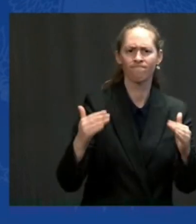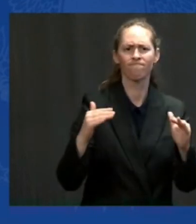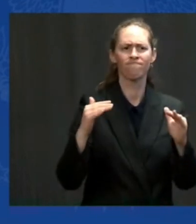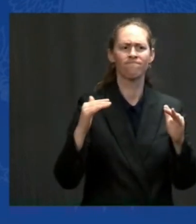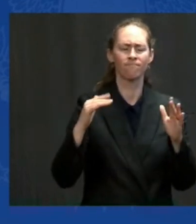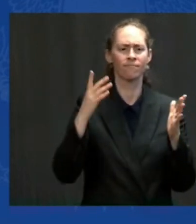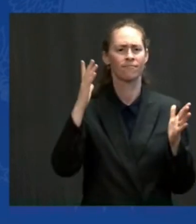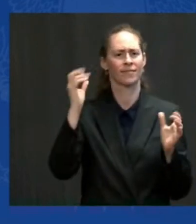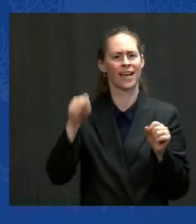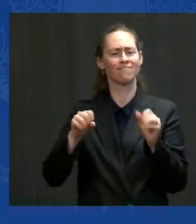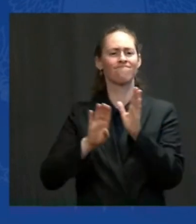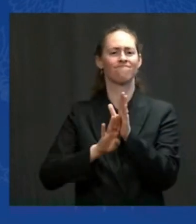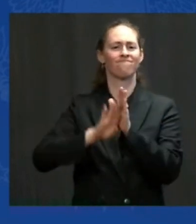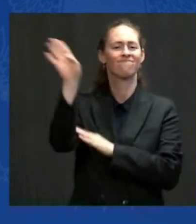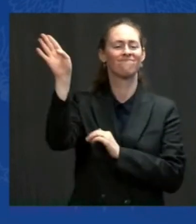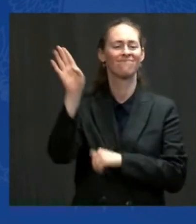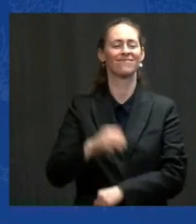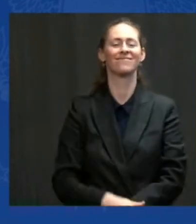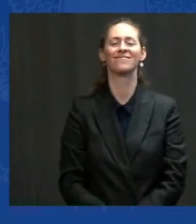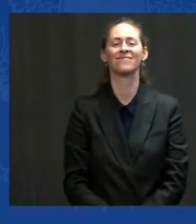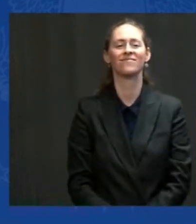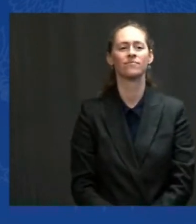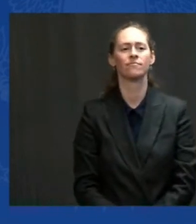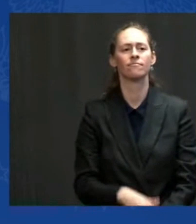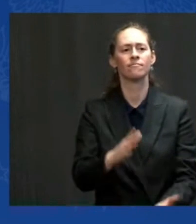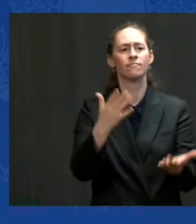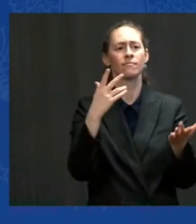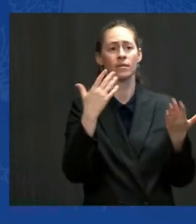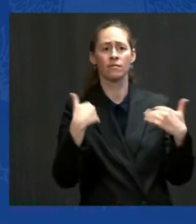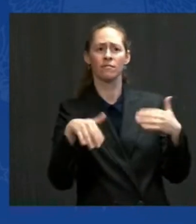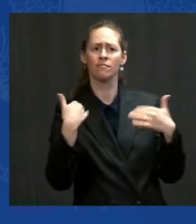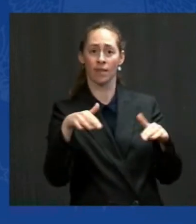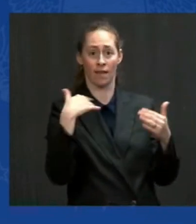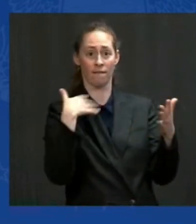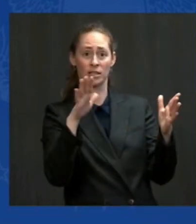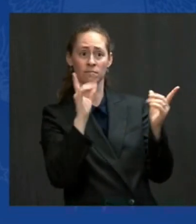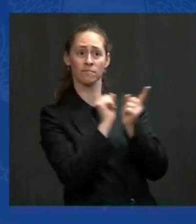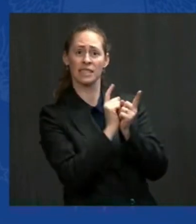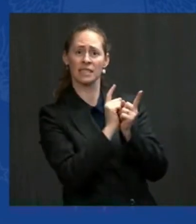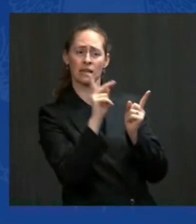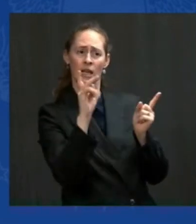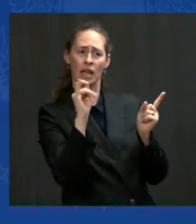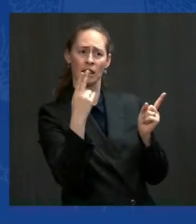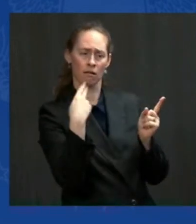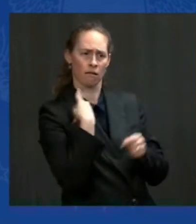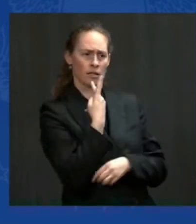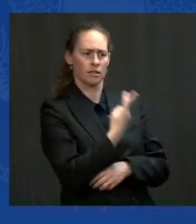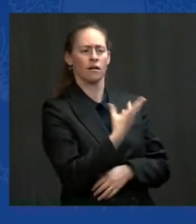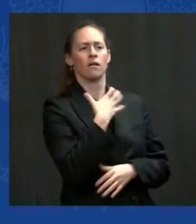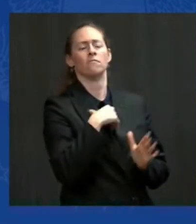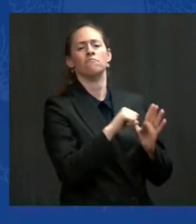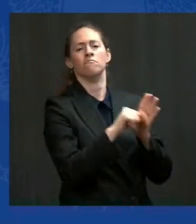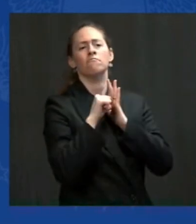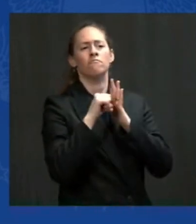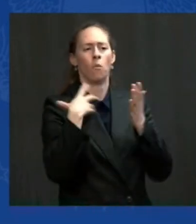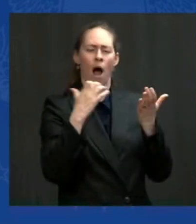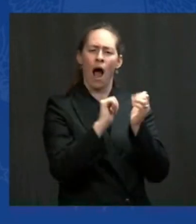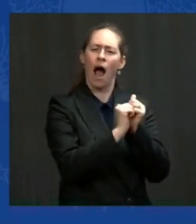To meet Edith is to find yourself wanting to do better, be a better person. And she's a